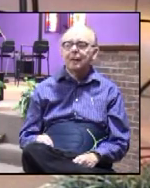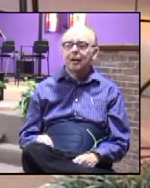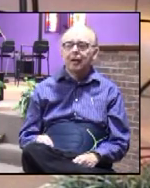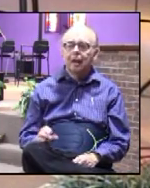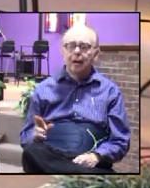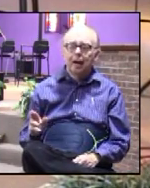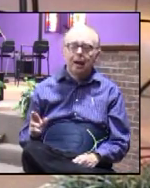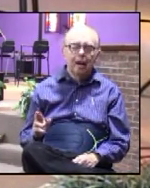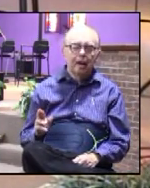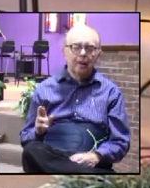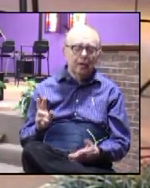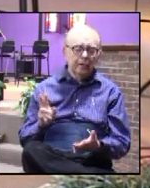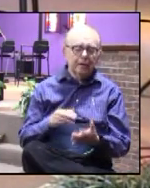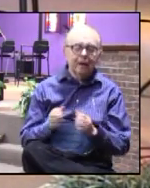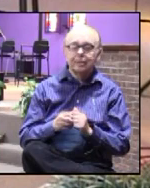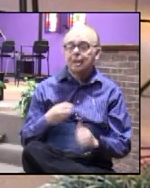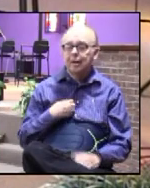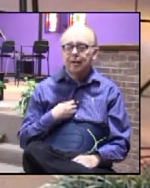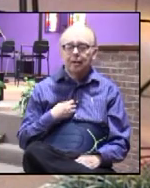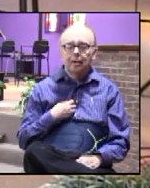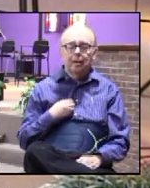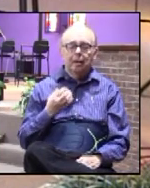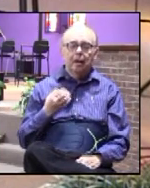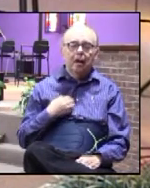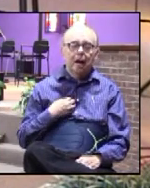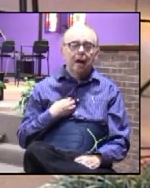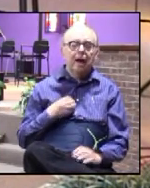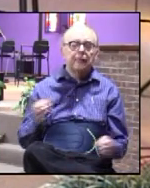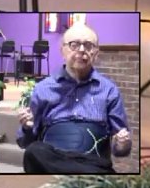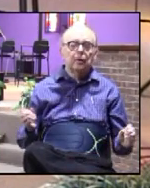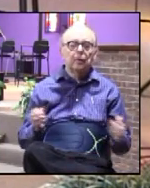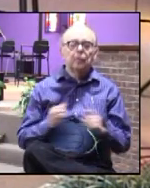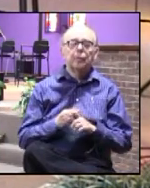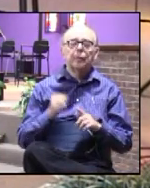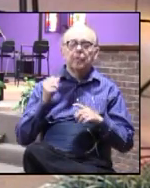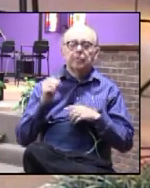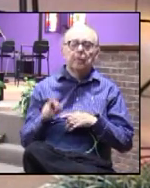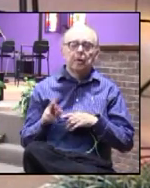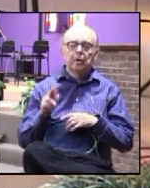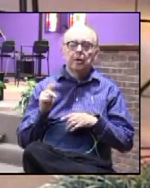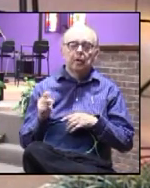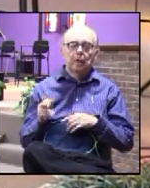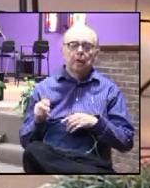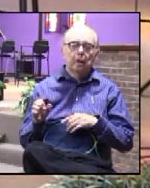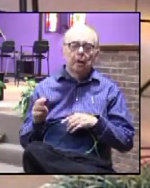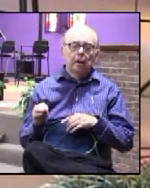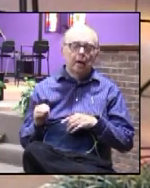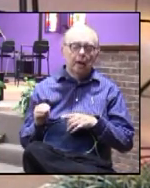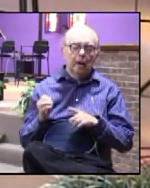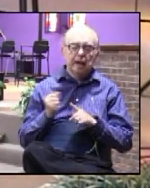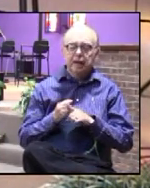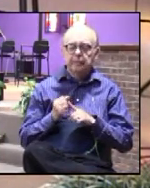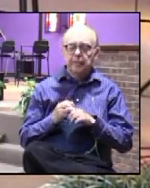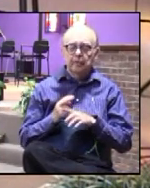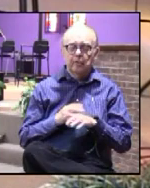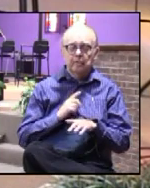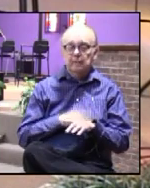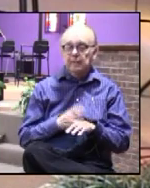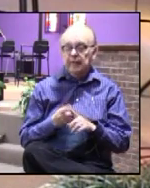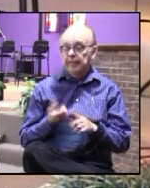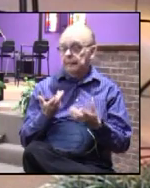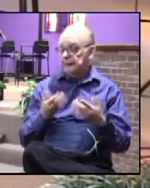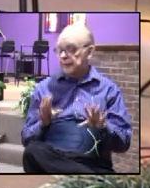or that you dance like me. I have no rhythm. I can keep a beat for a while, but then I'm gone.